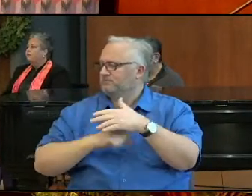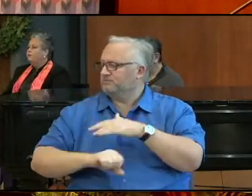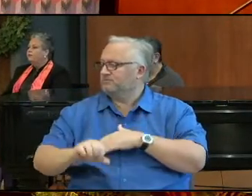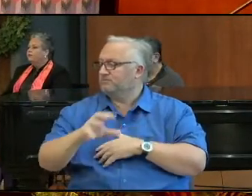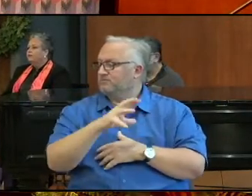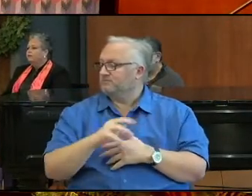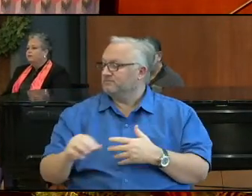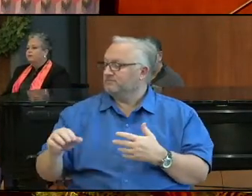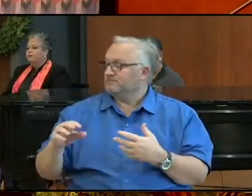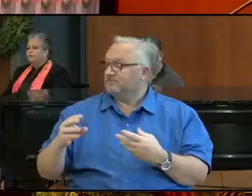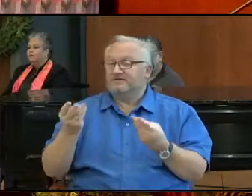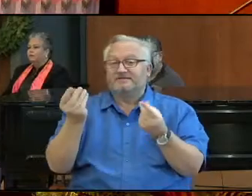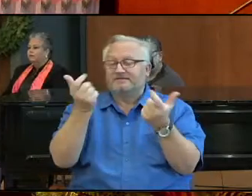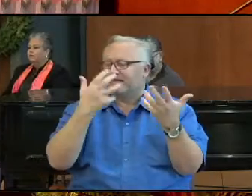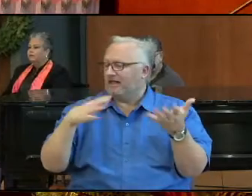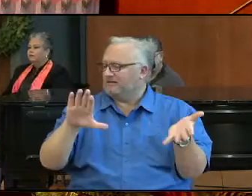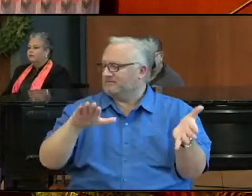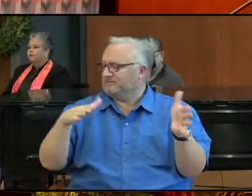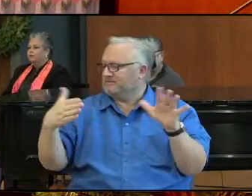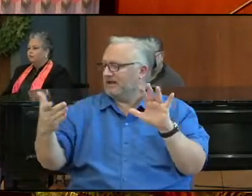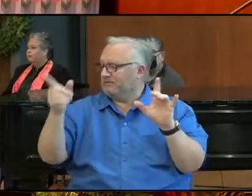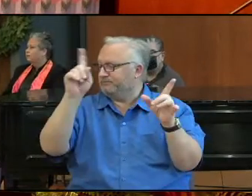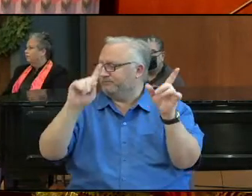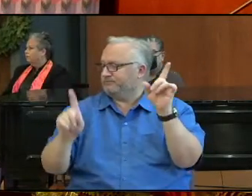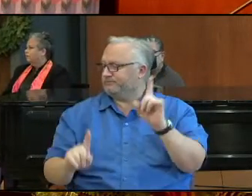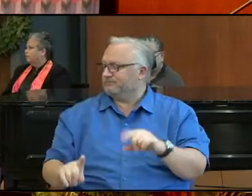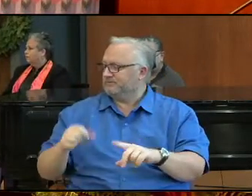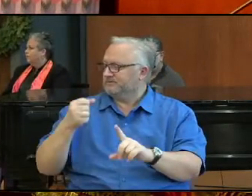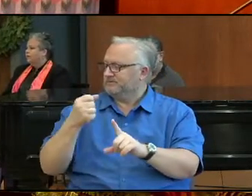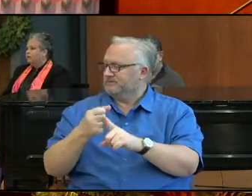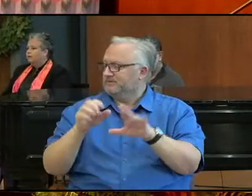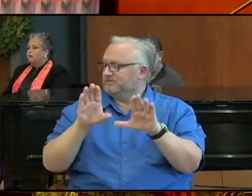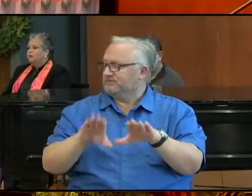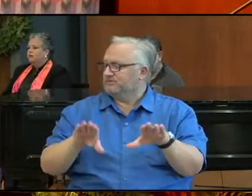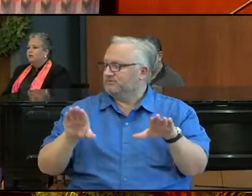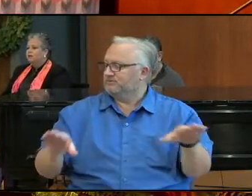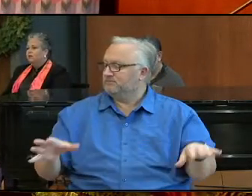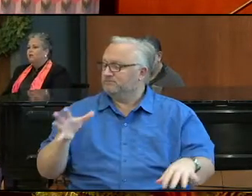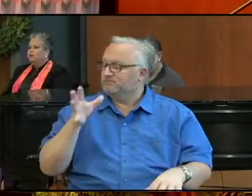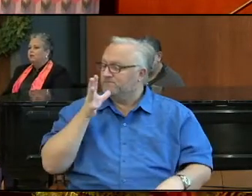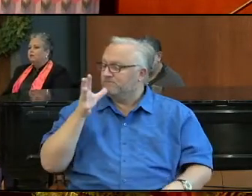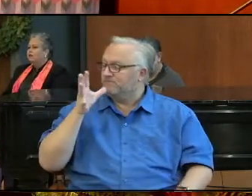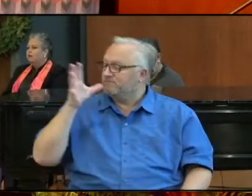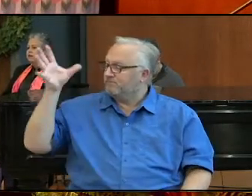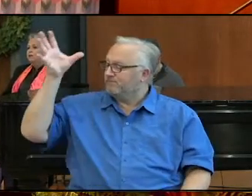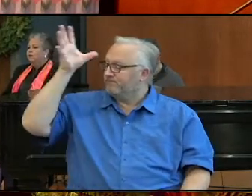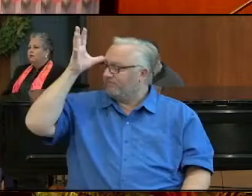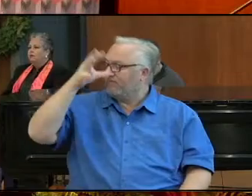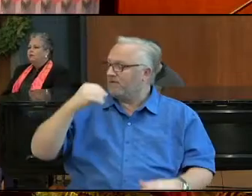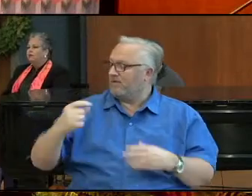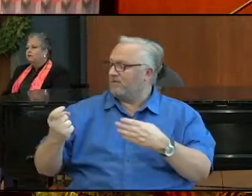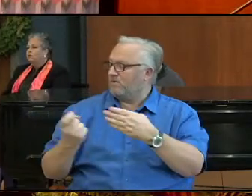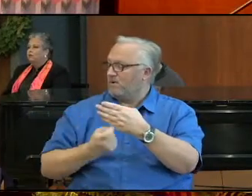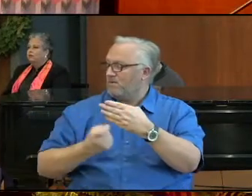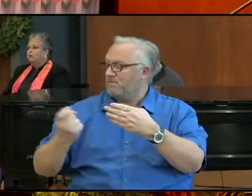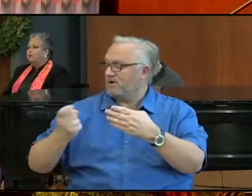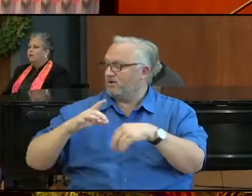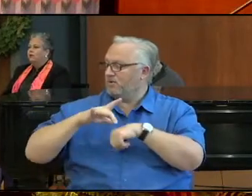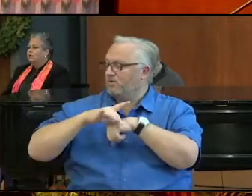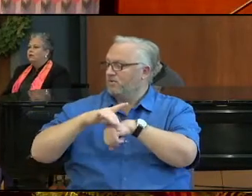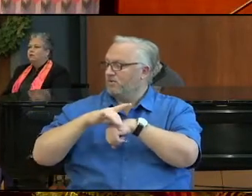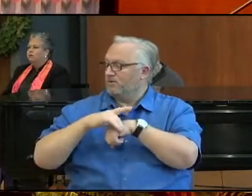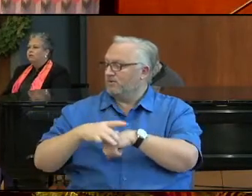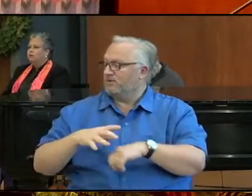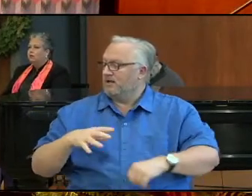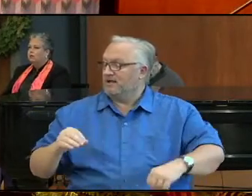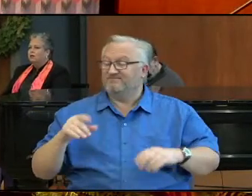the dead sand falling on the children, the mothers and the fathers and the automatic earth. And I